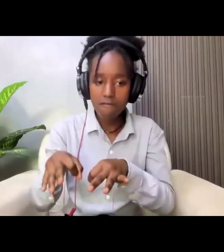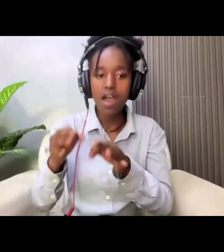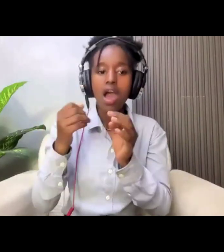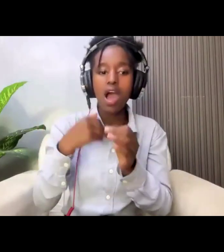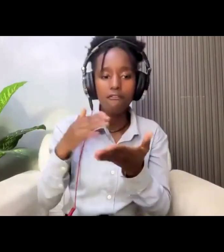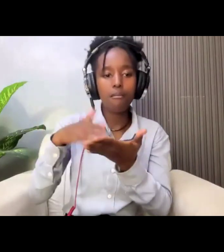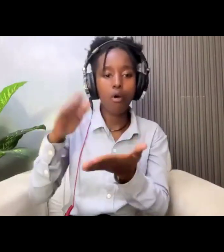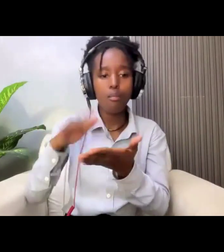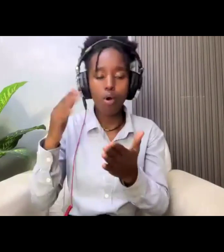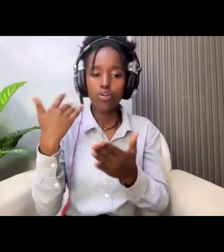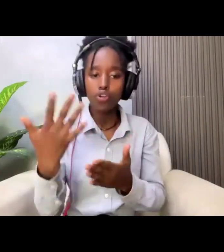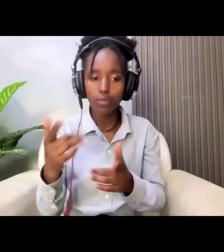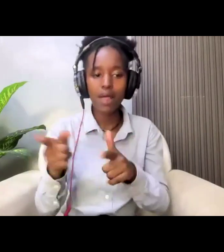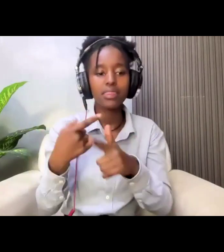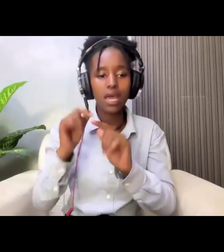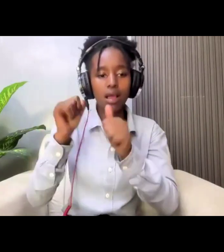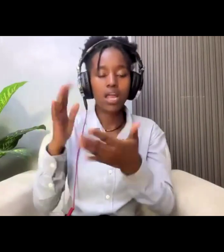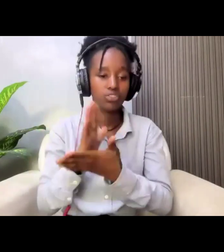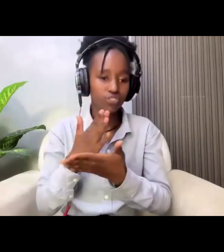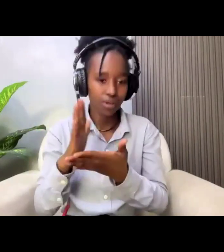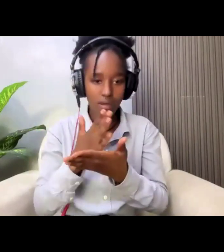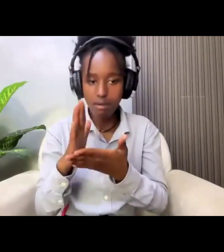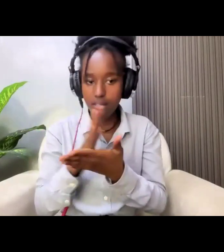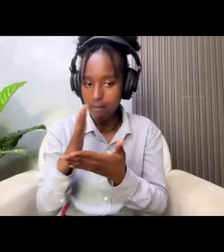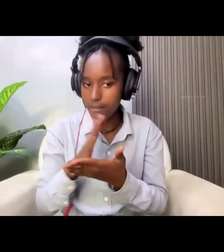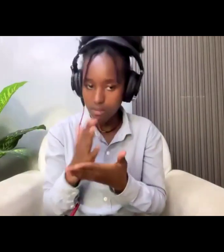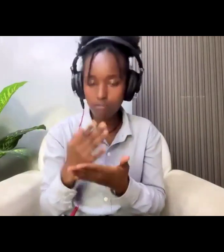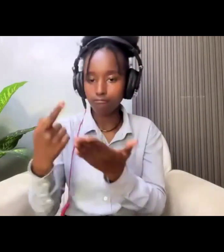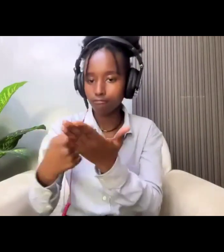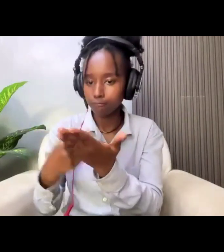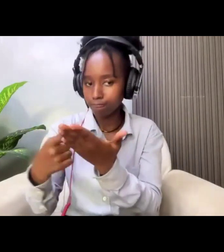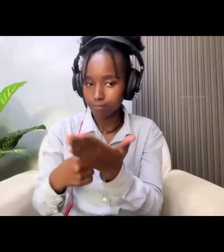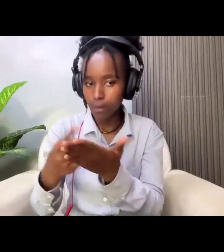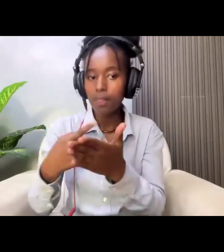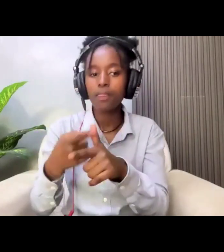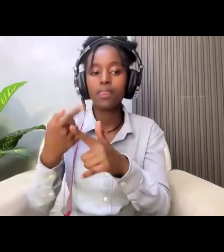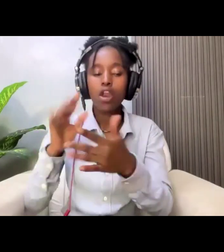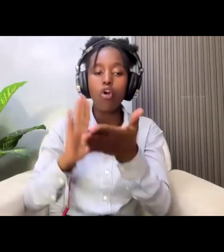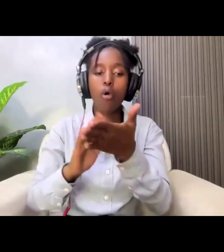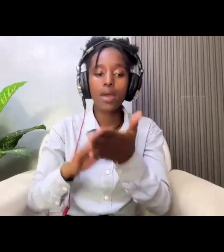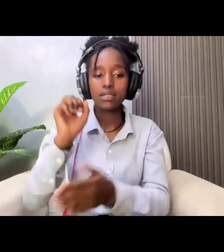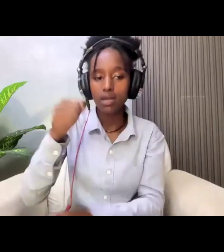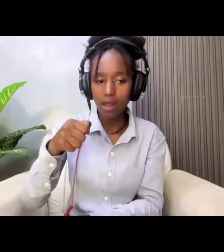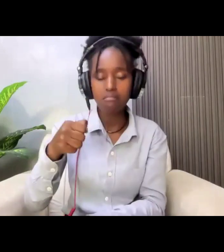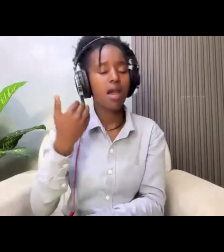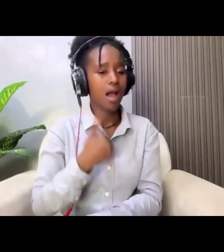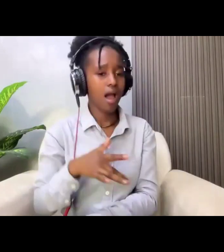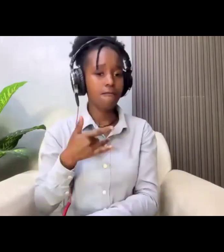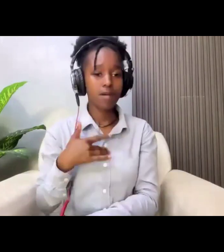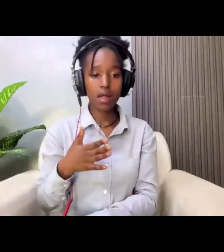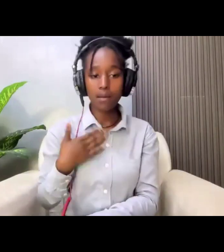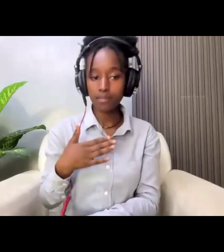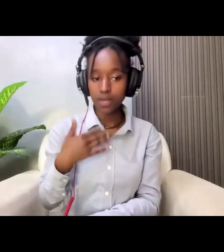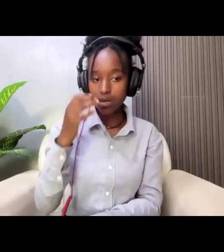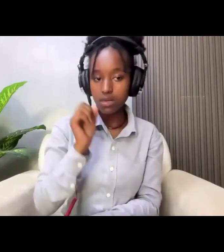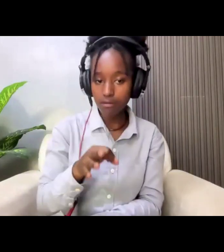the training, the rehabilitation group, we can comment on that. And I'm happy if